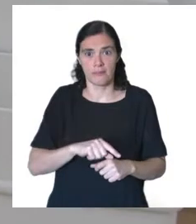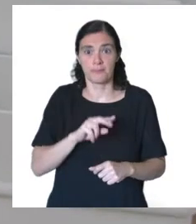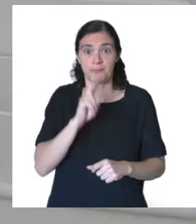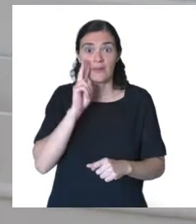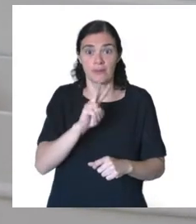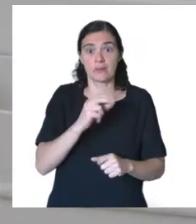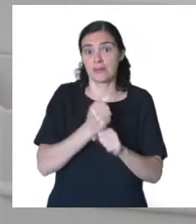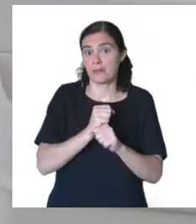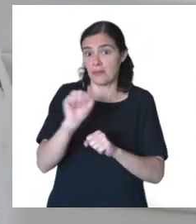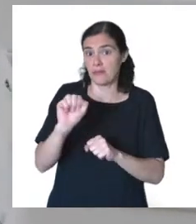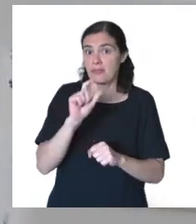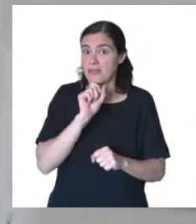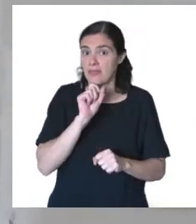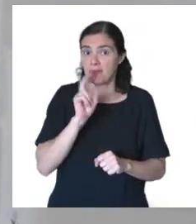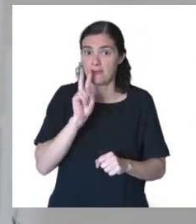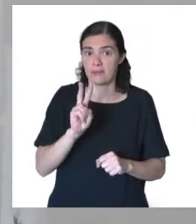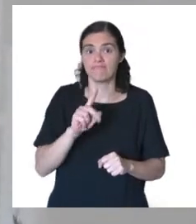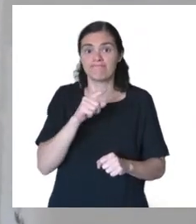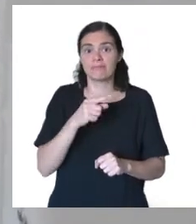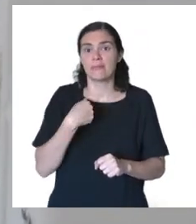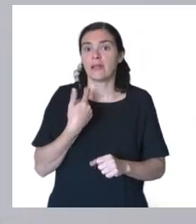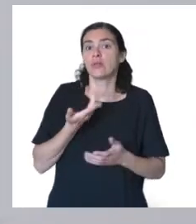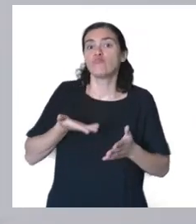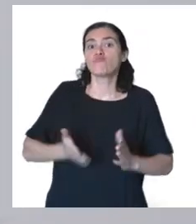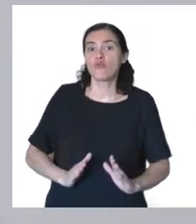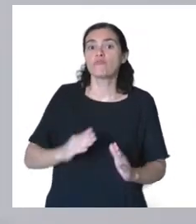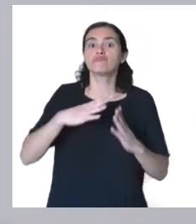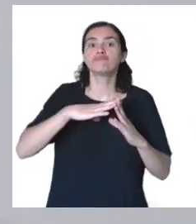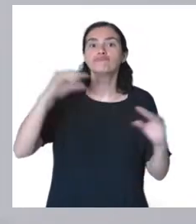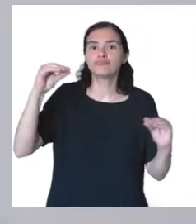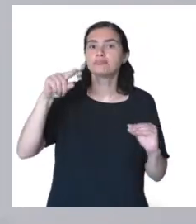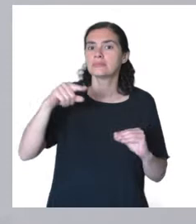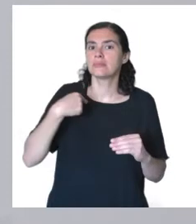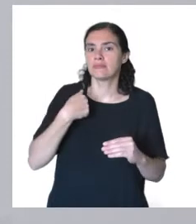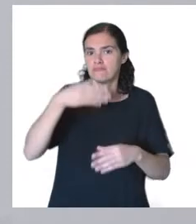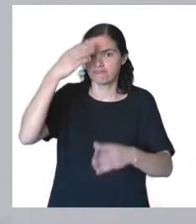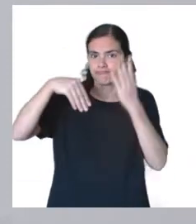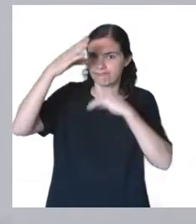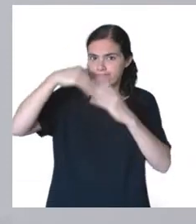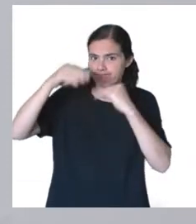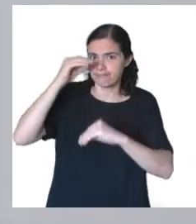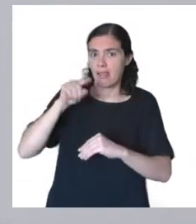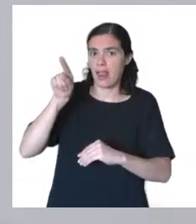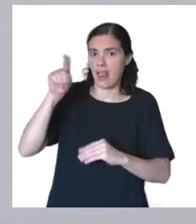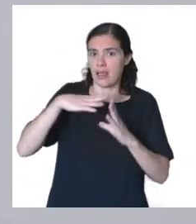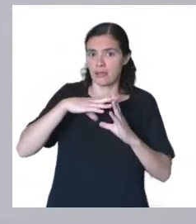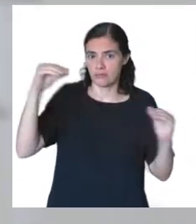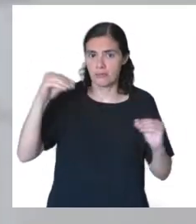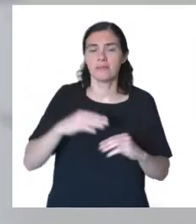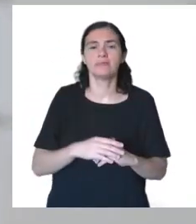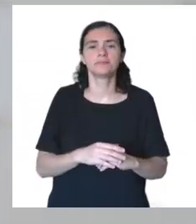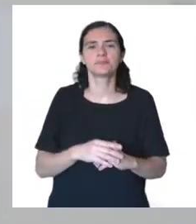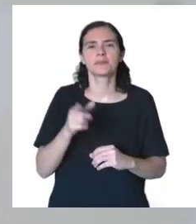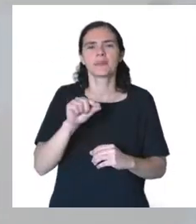And we will see that in Yoko Ono's work. Coming from Japan, being trained educated